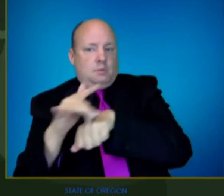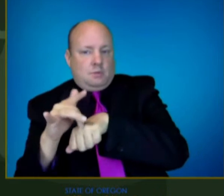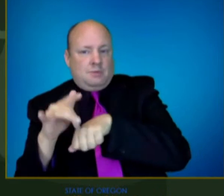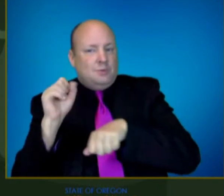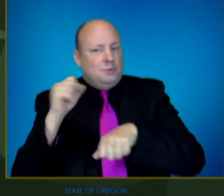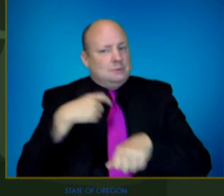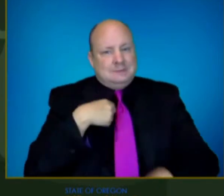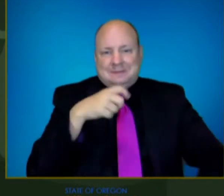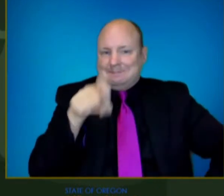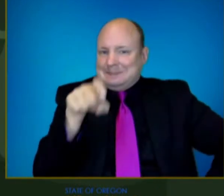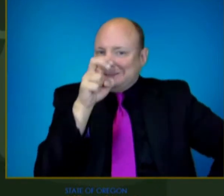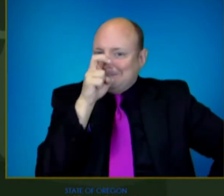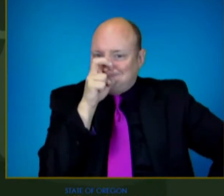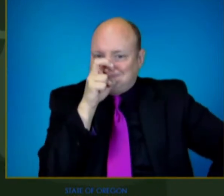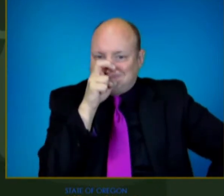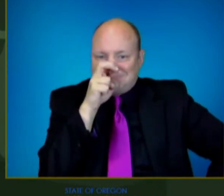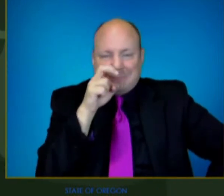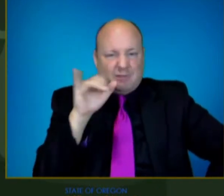action today.